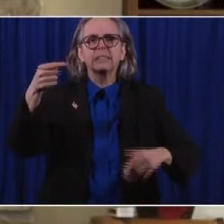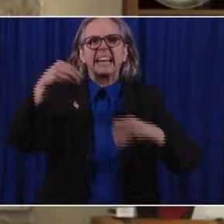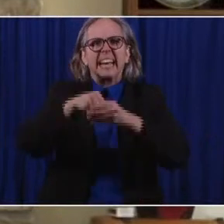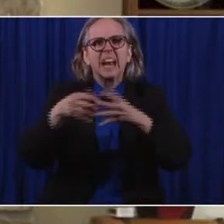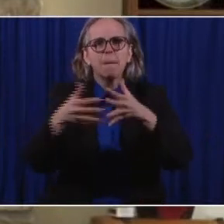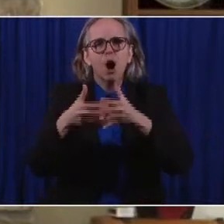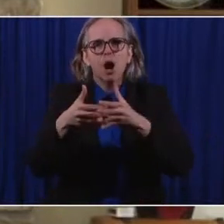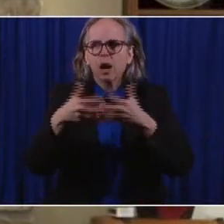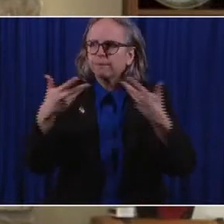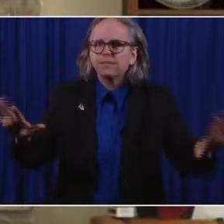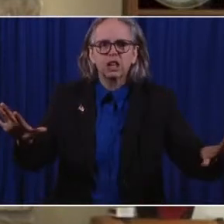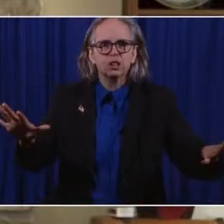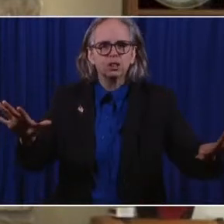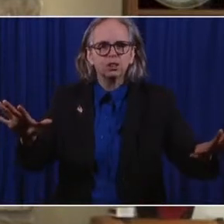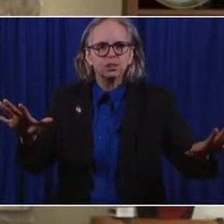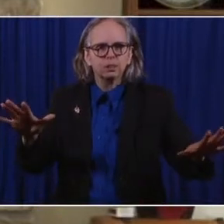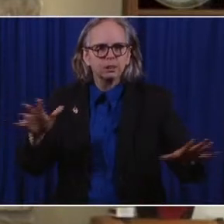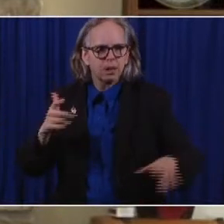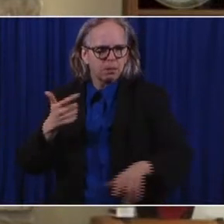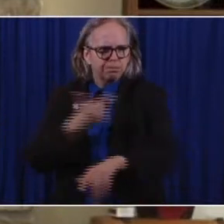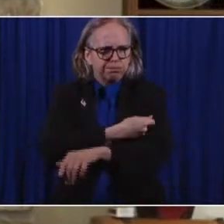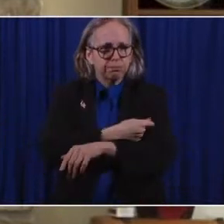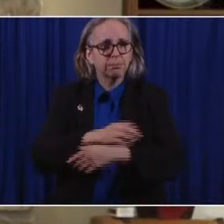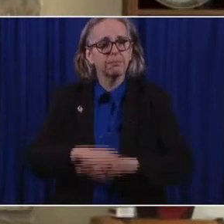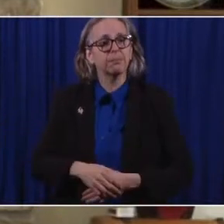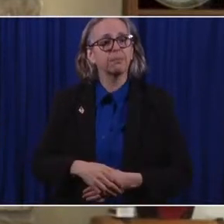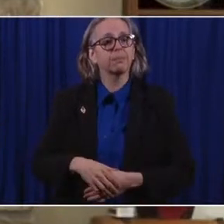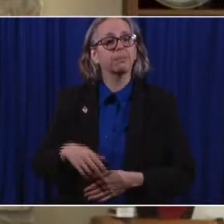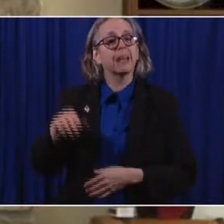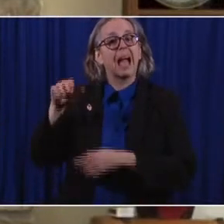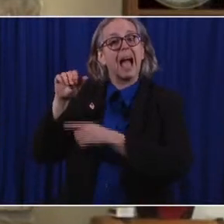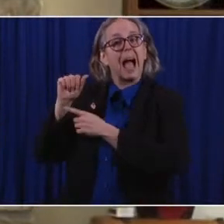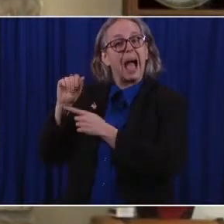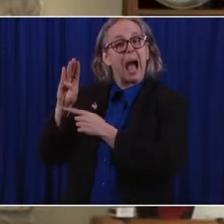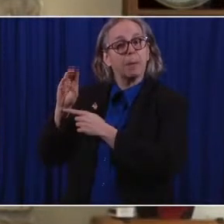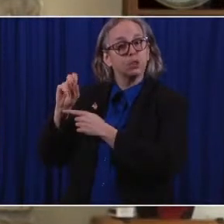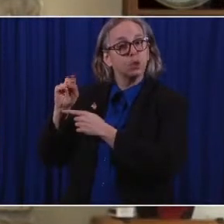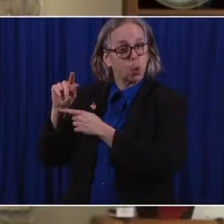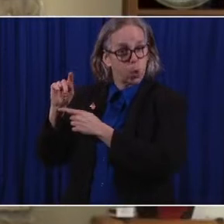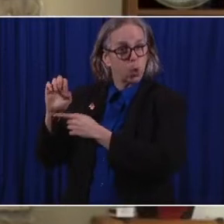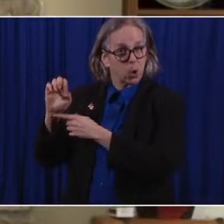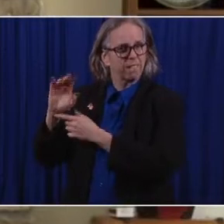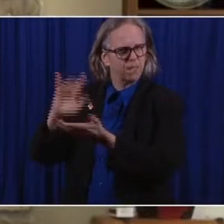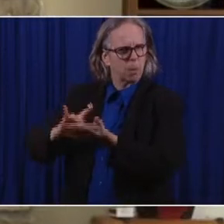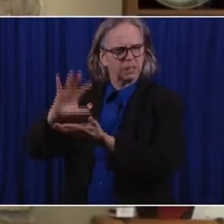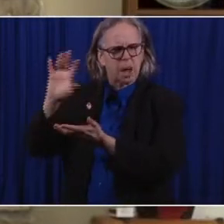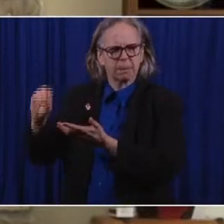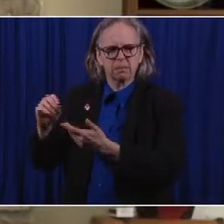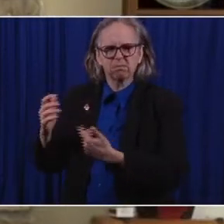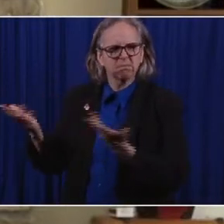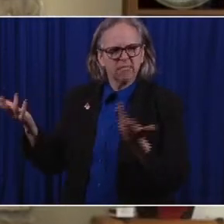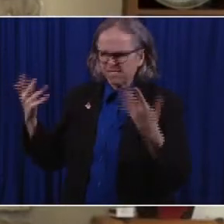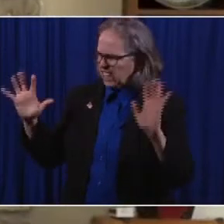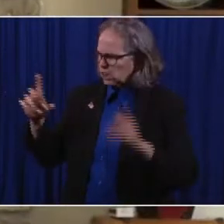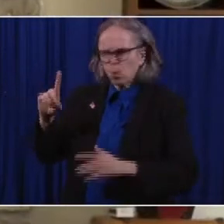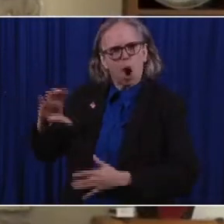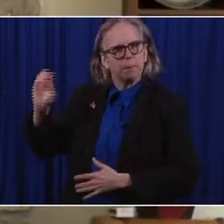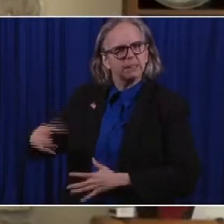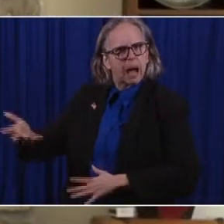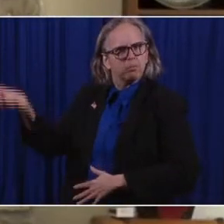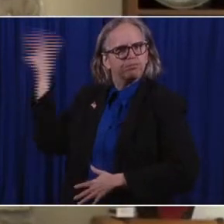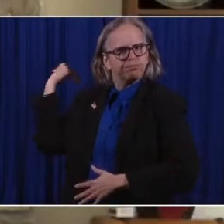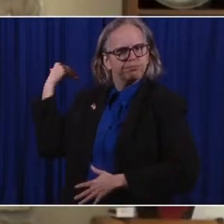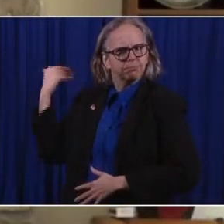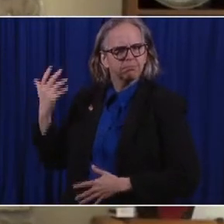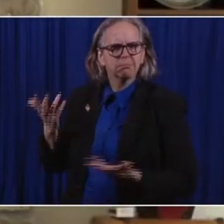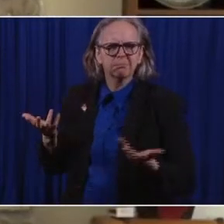Finally, Absolute Pharmacy, they're done with the first phase, 100% of the nursing homes. So that is the good news. They're going to go back